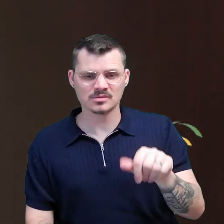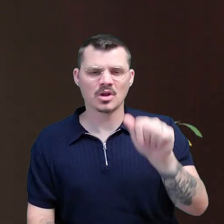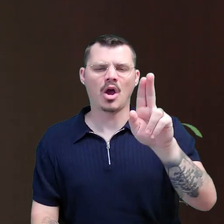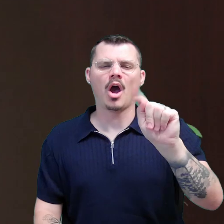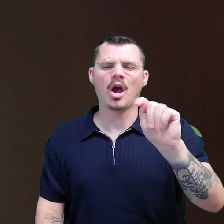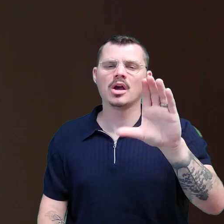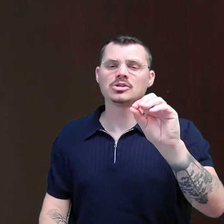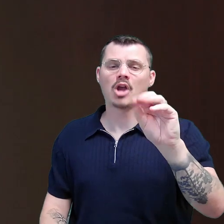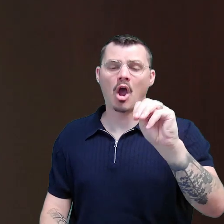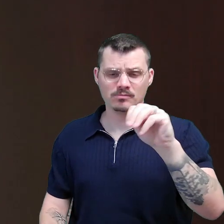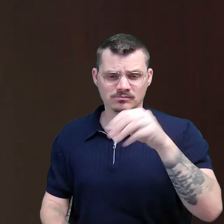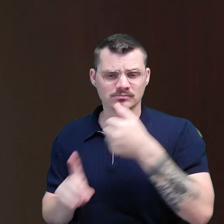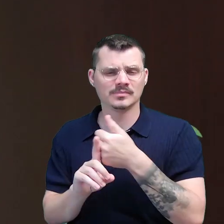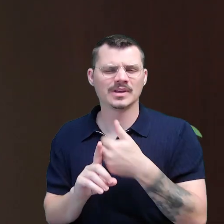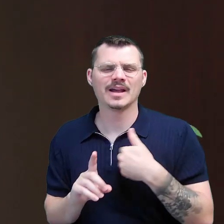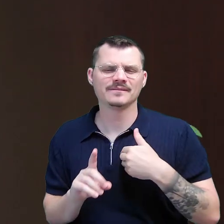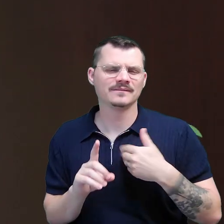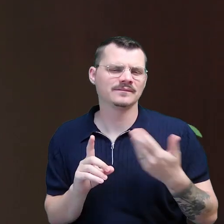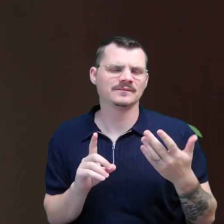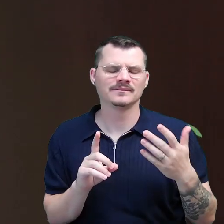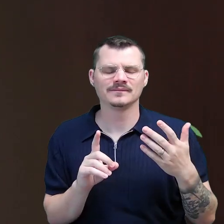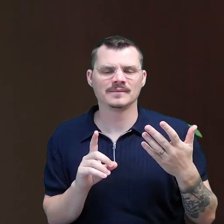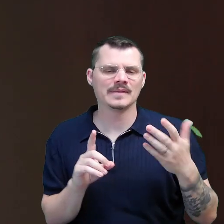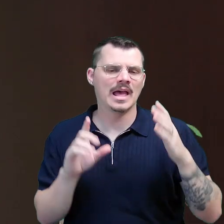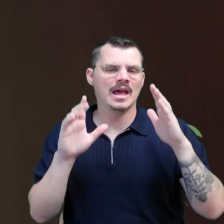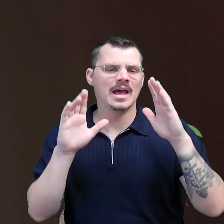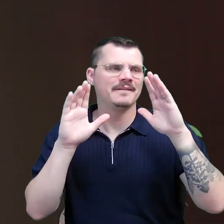AutCom has a fabulous